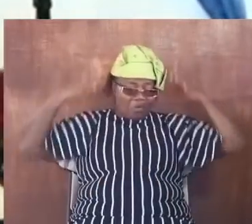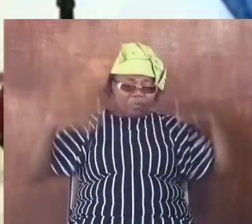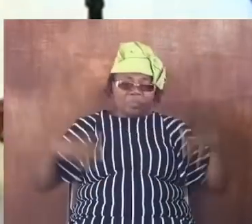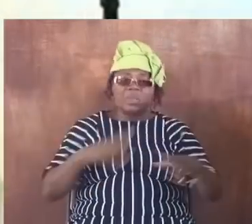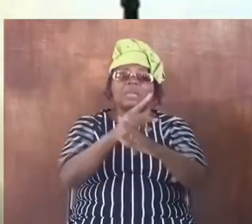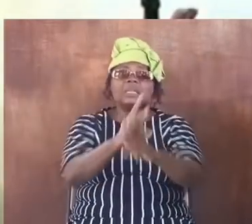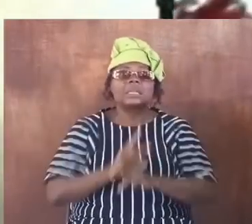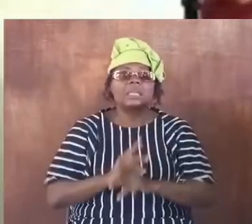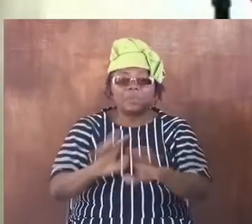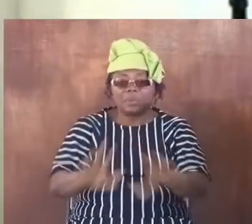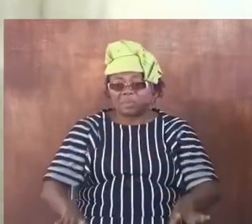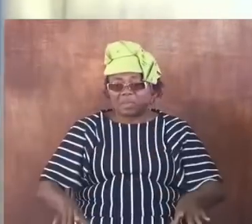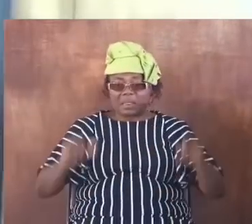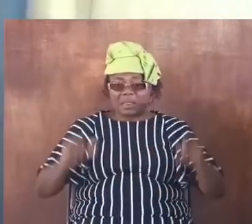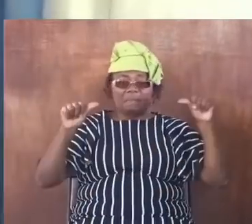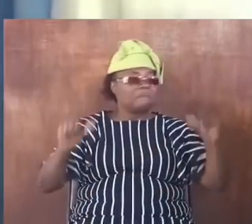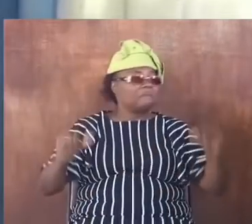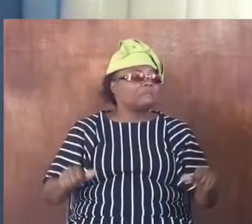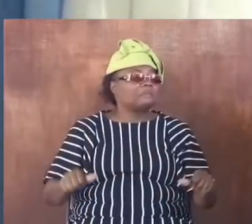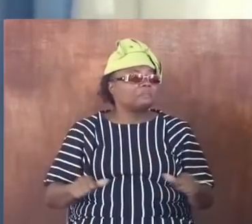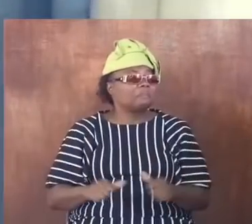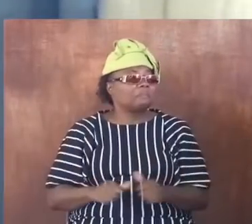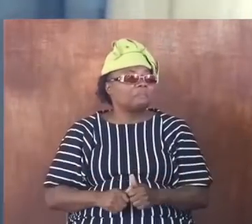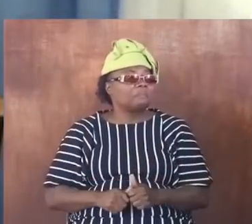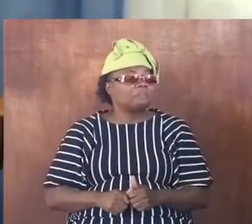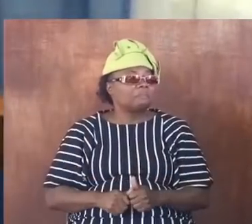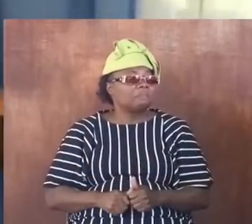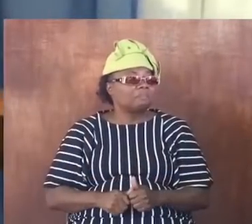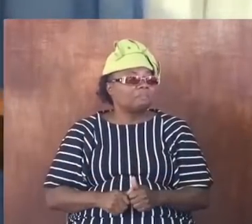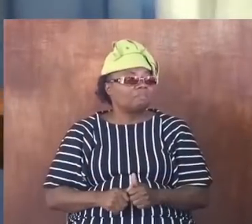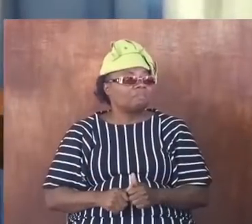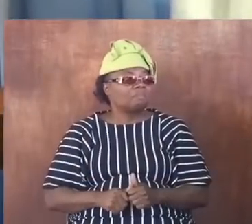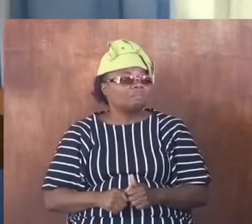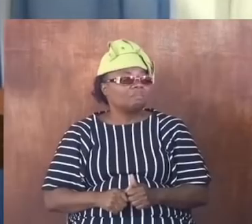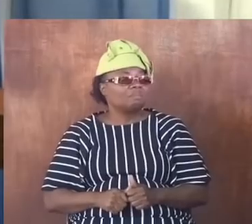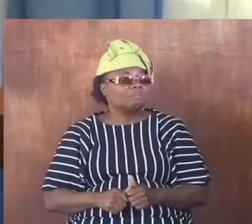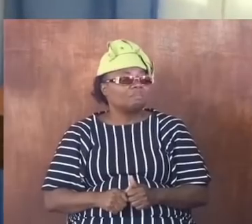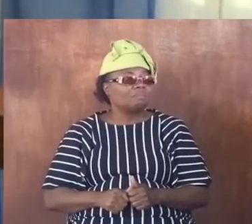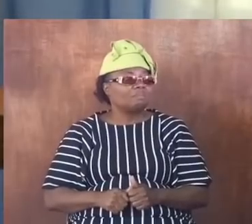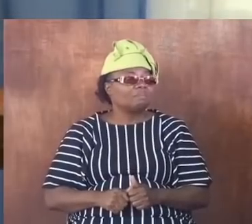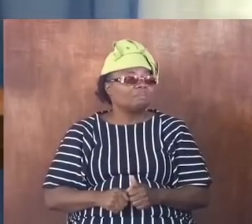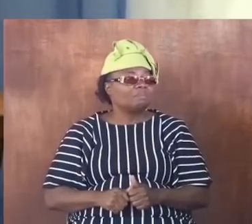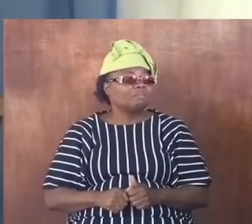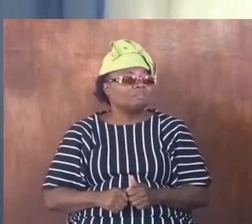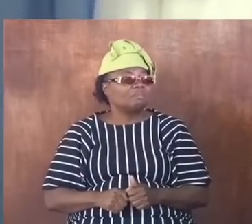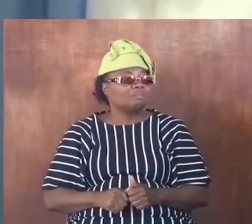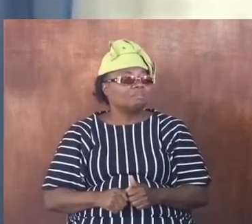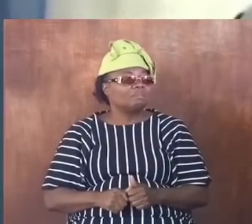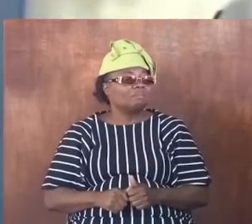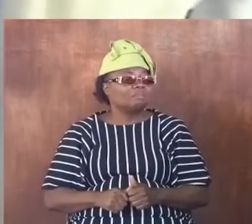He's all over me and he's keeping me alive. But I want to be ready for death.